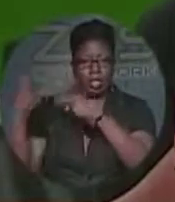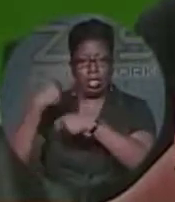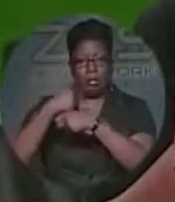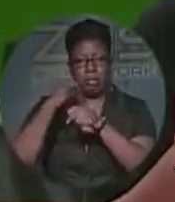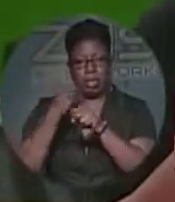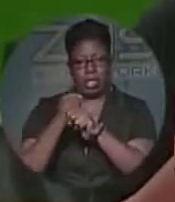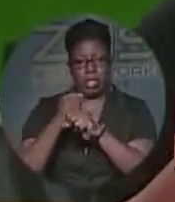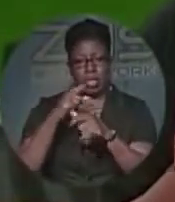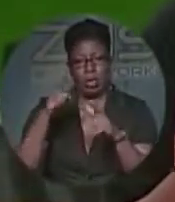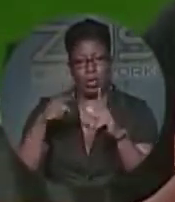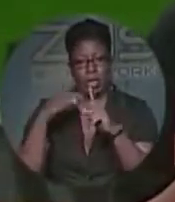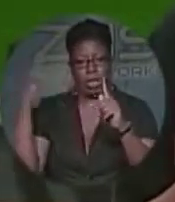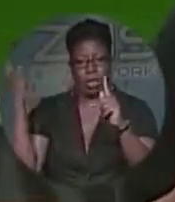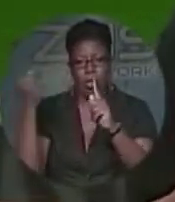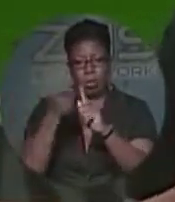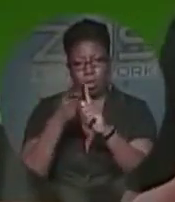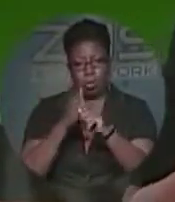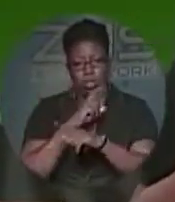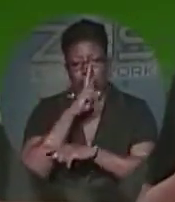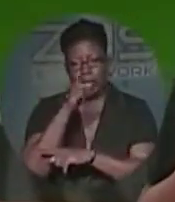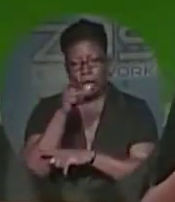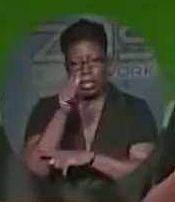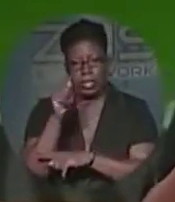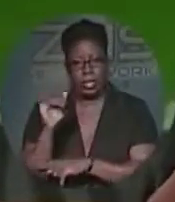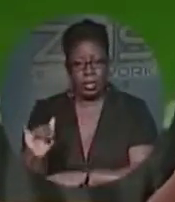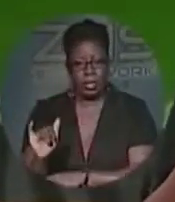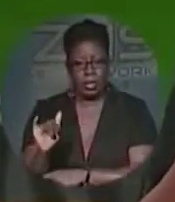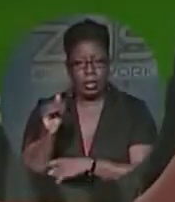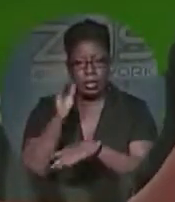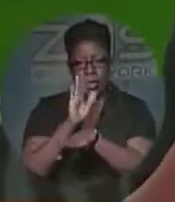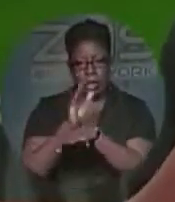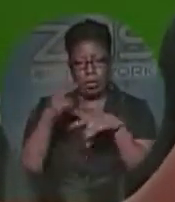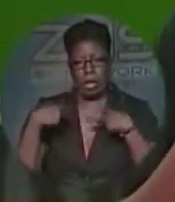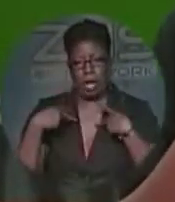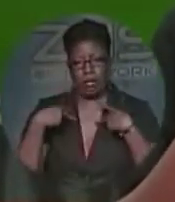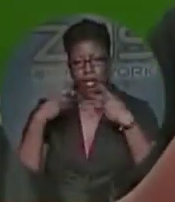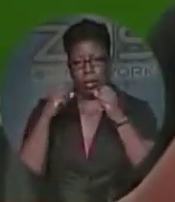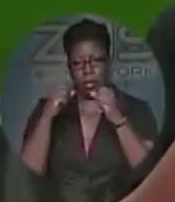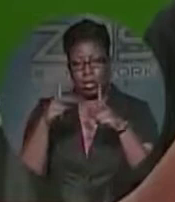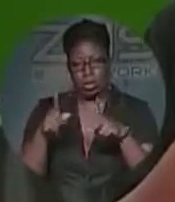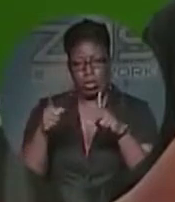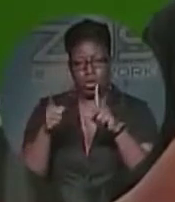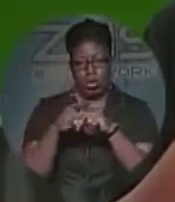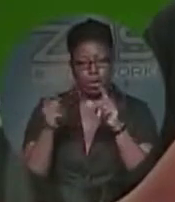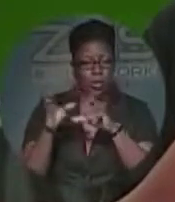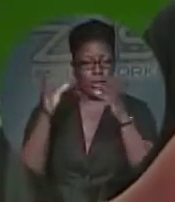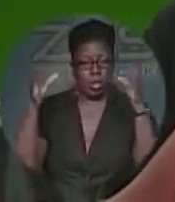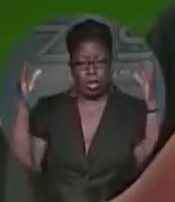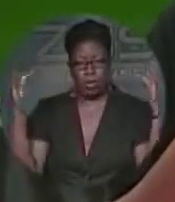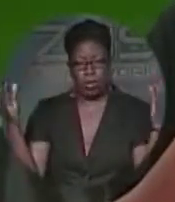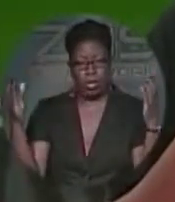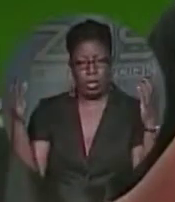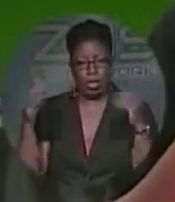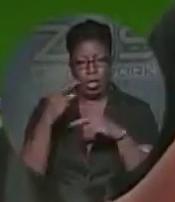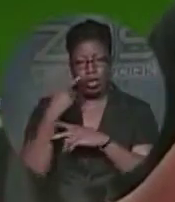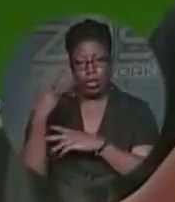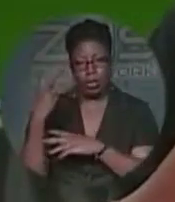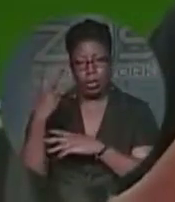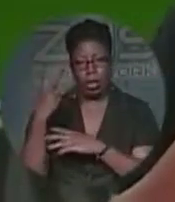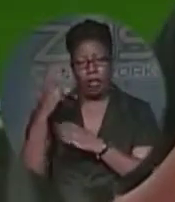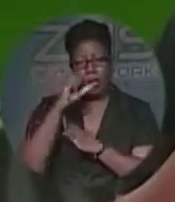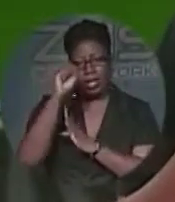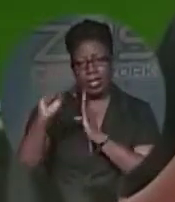goal has actually become a reality. Tonight we have the opportunity to celebrate with two of our seasons